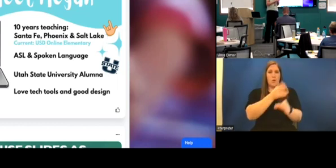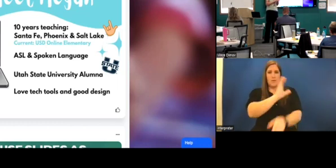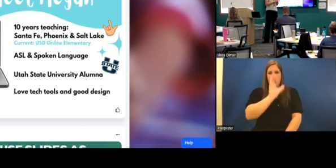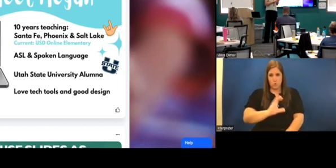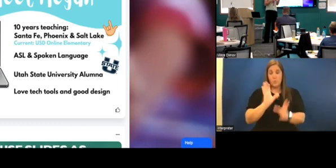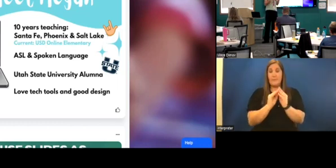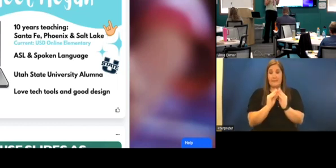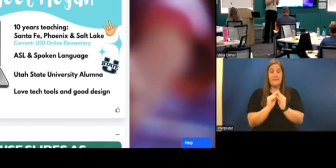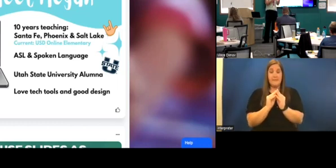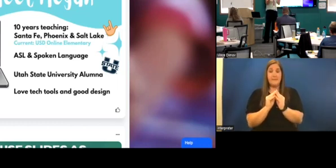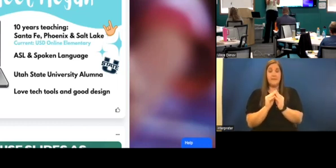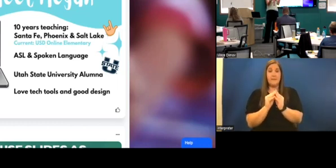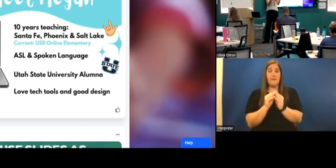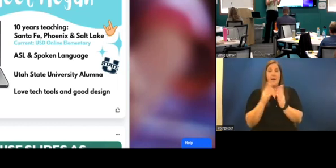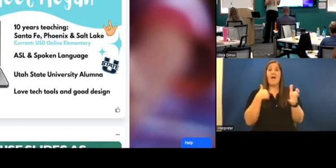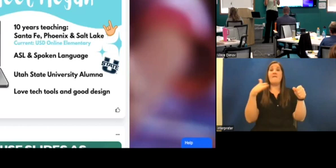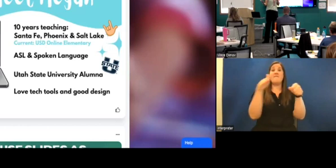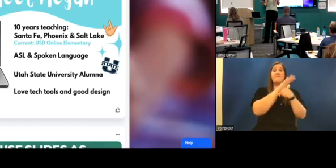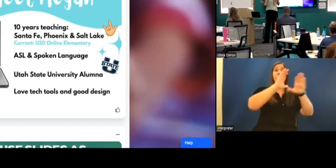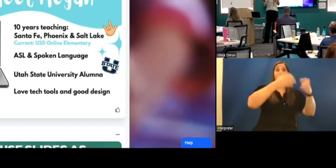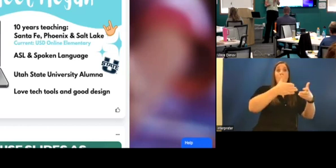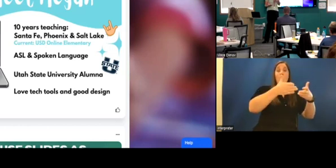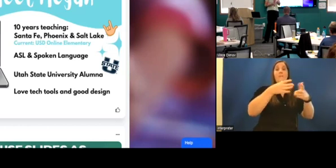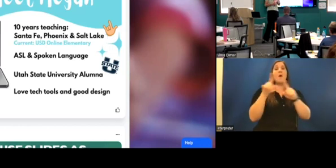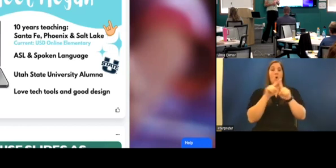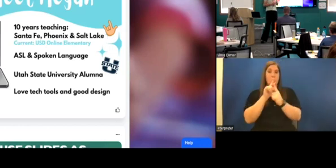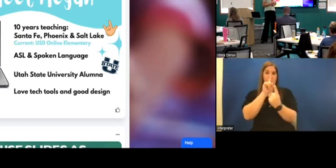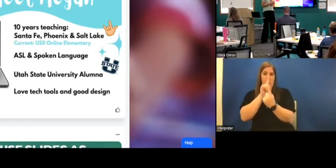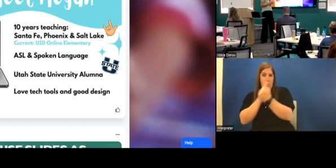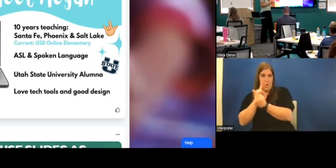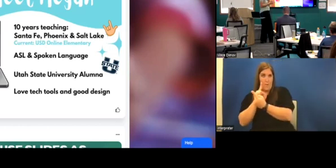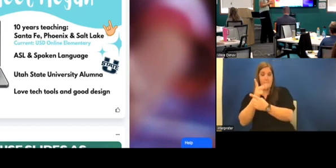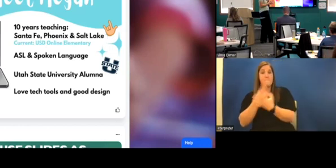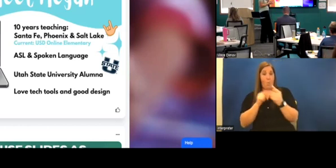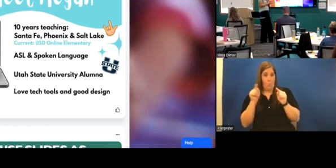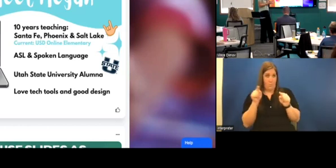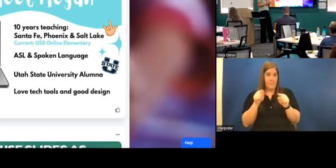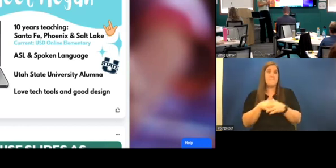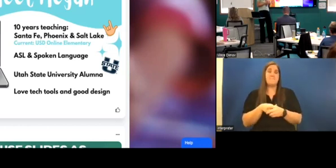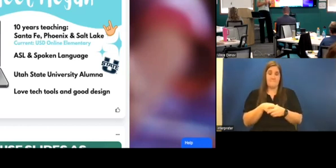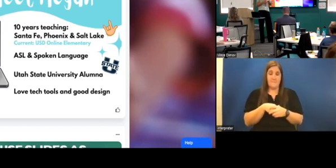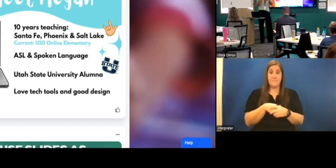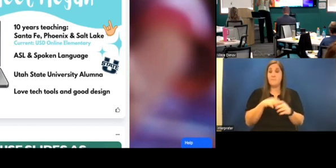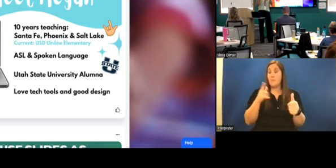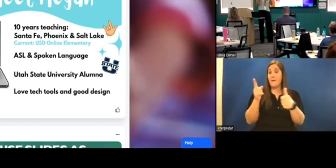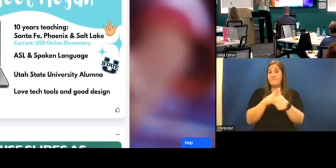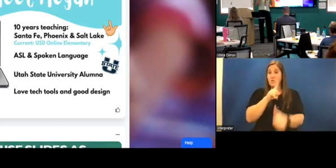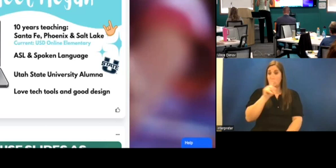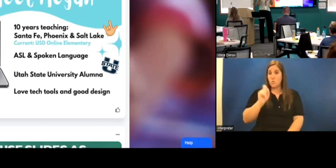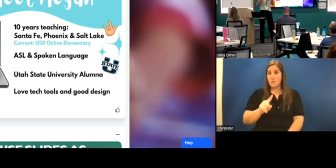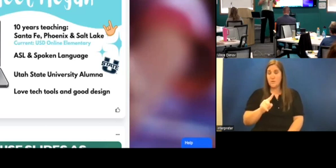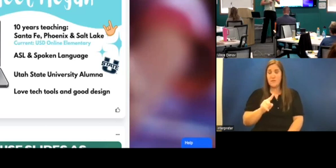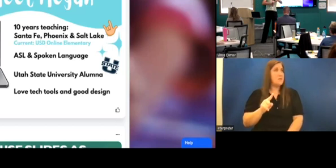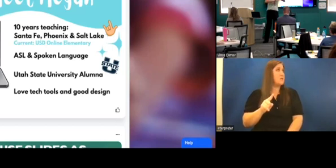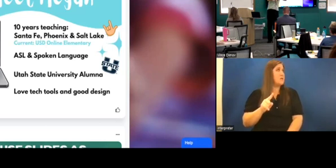meeting. I do a full group, and then I also do one-on-one with all the kiddos I work with. So my first question was, I don't